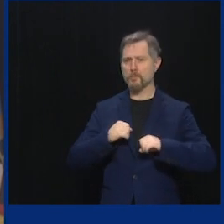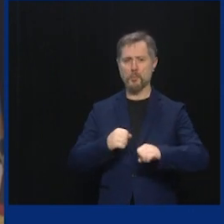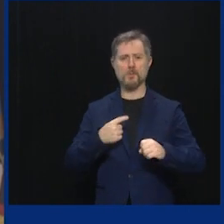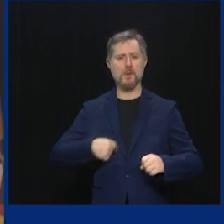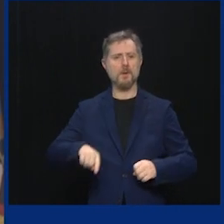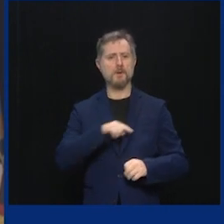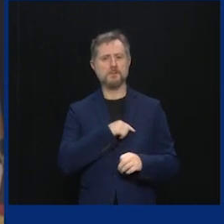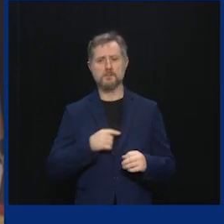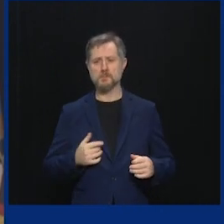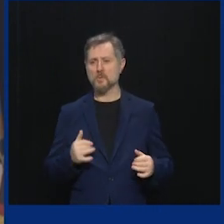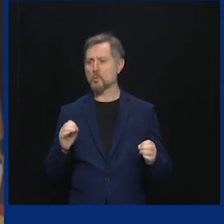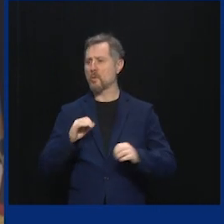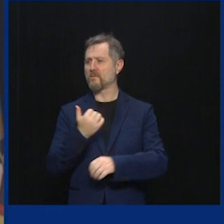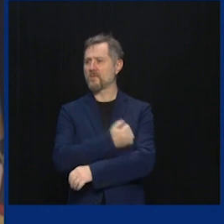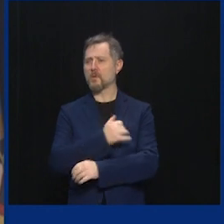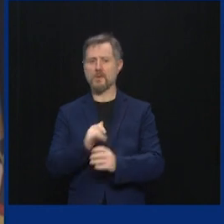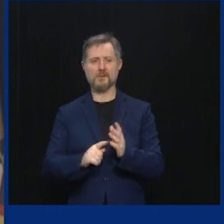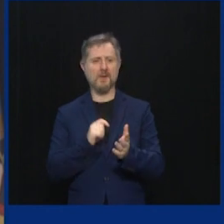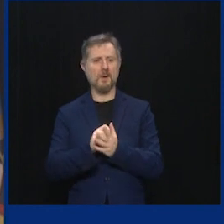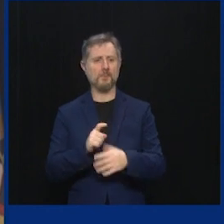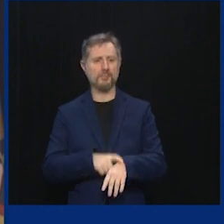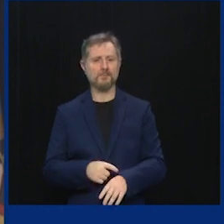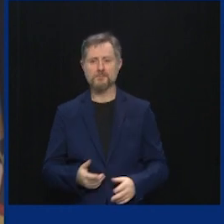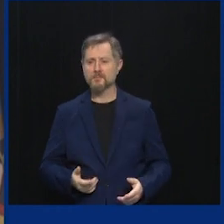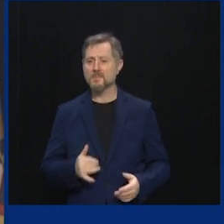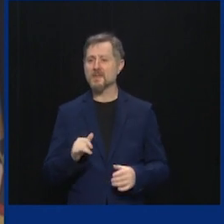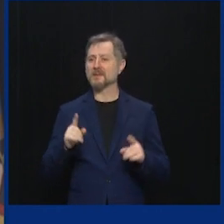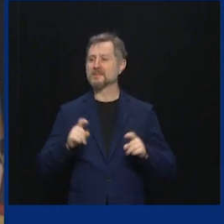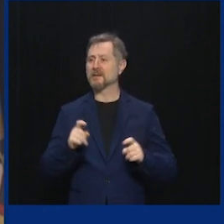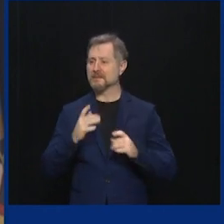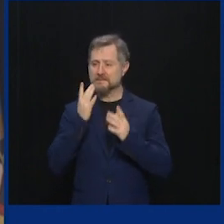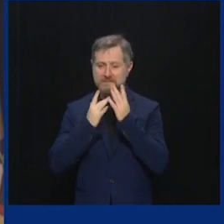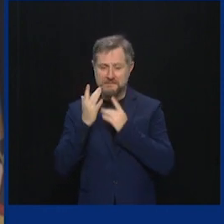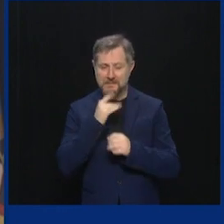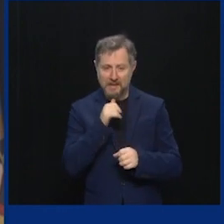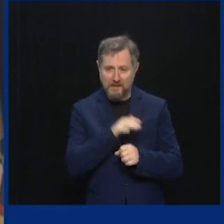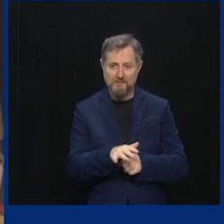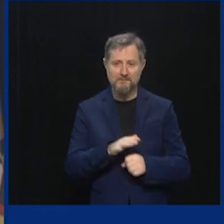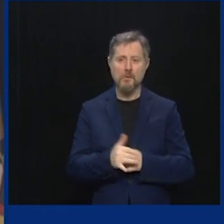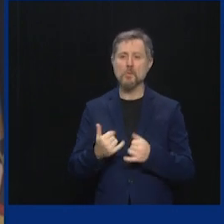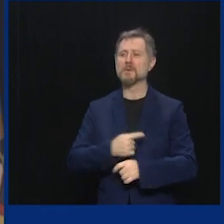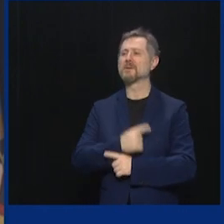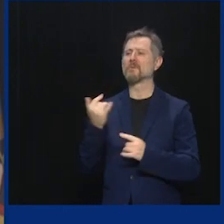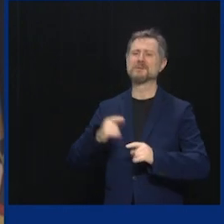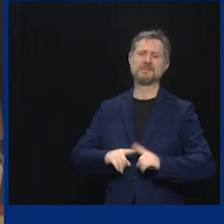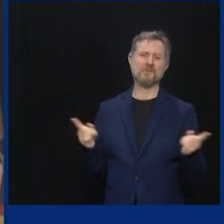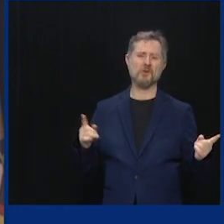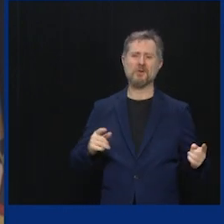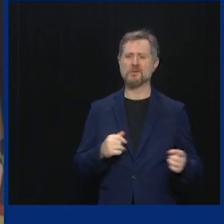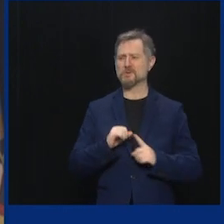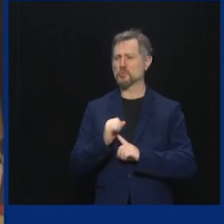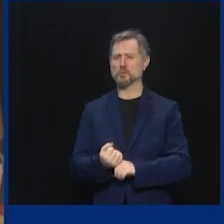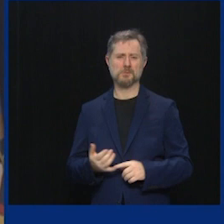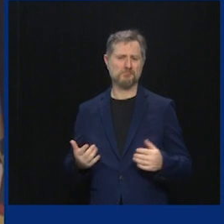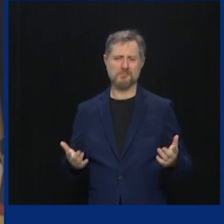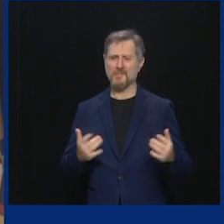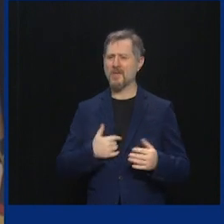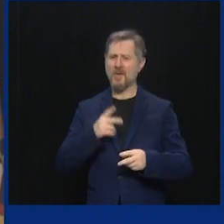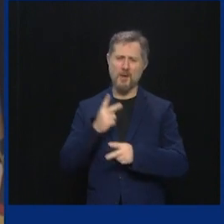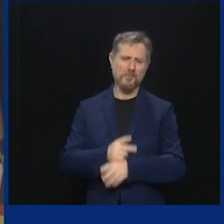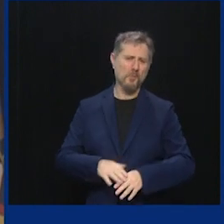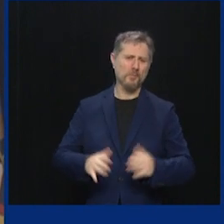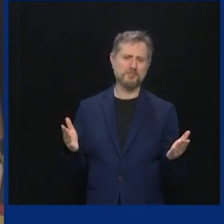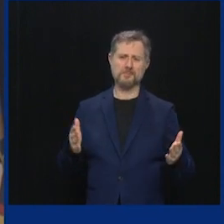had no vaccination. The tests were in short supply. We are in such a different world right now. So it's still a time